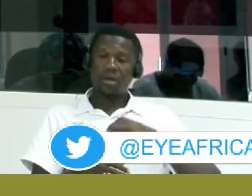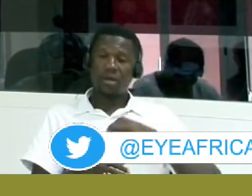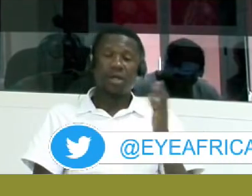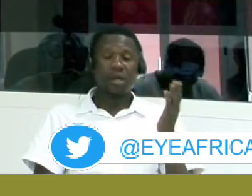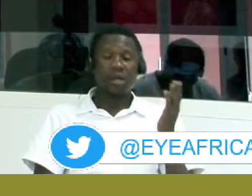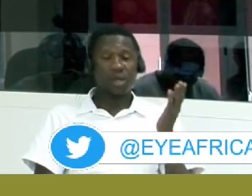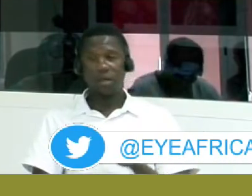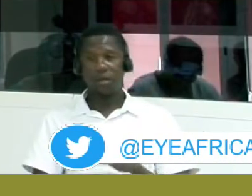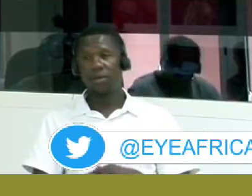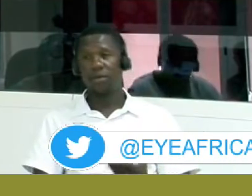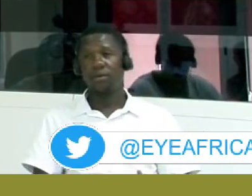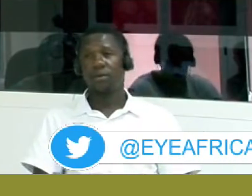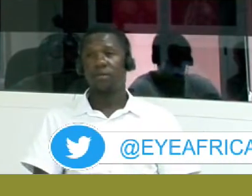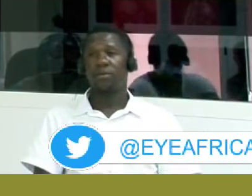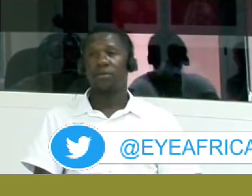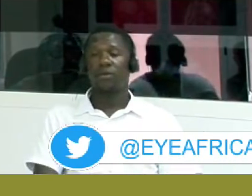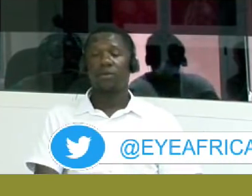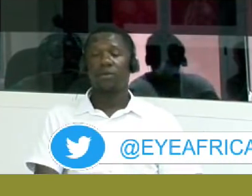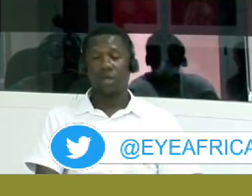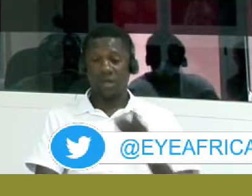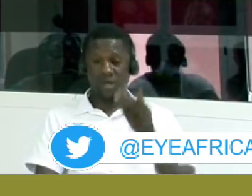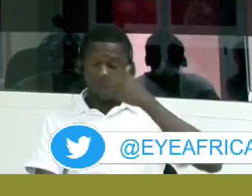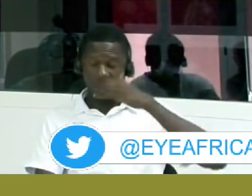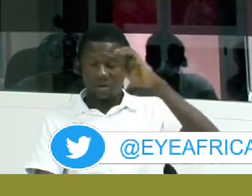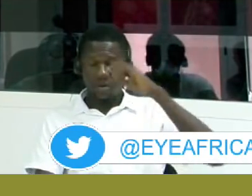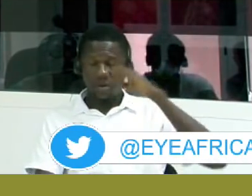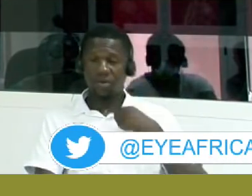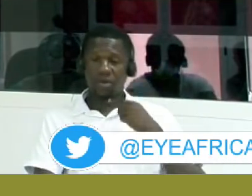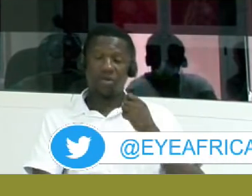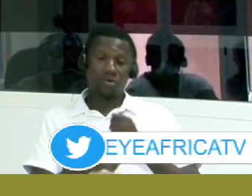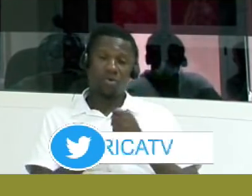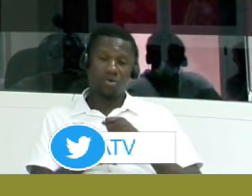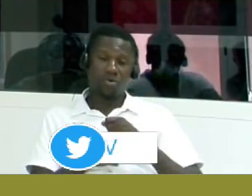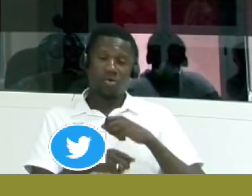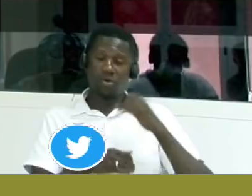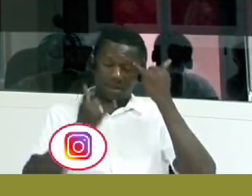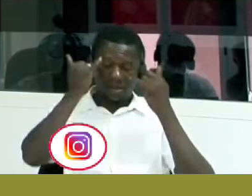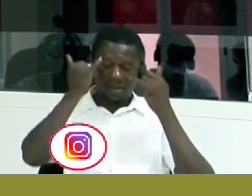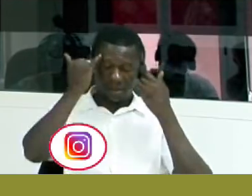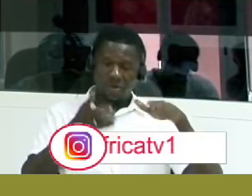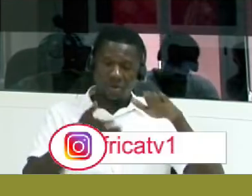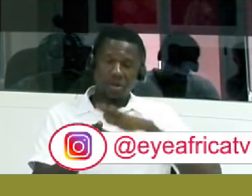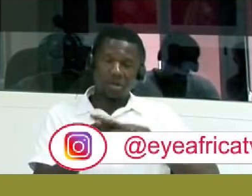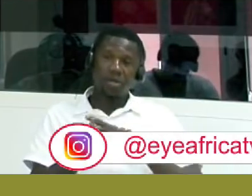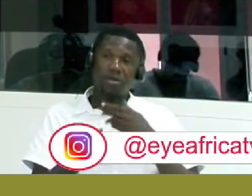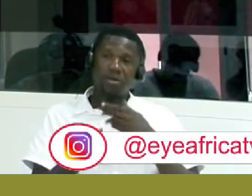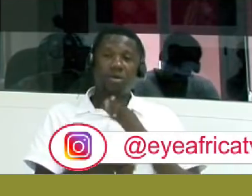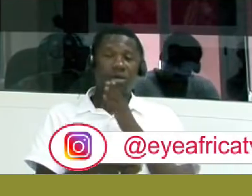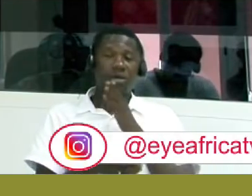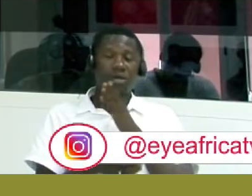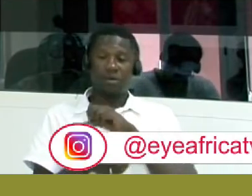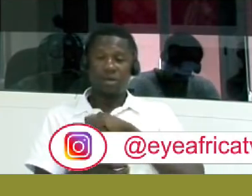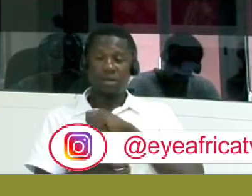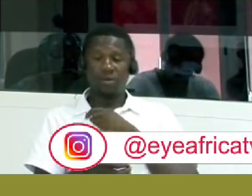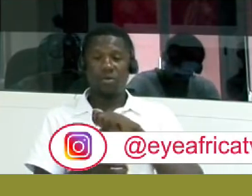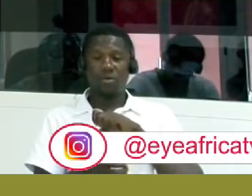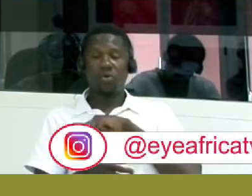The commission would have to make its own assessments on that, but you are definitely entitled to your